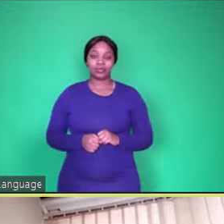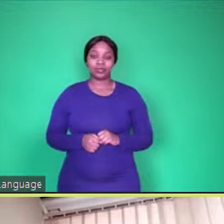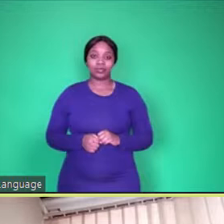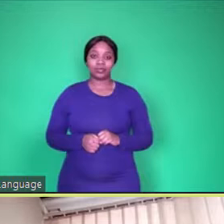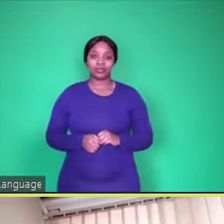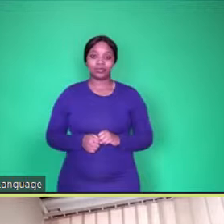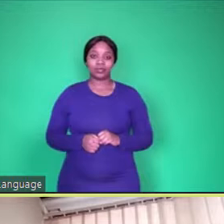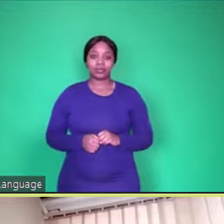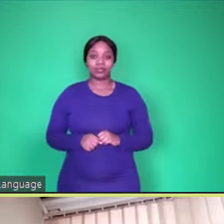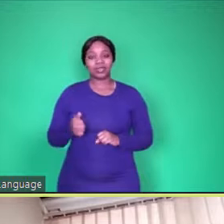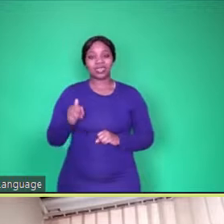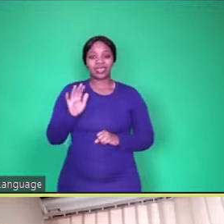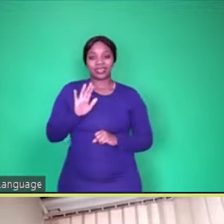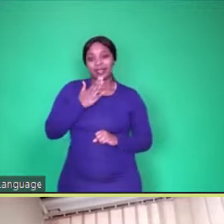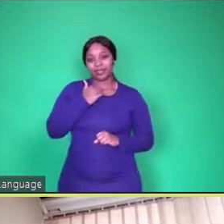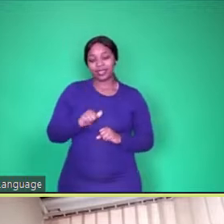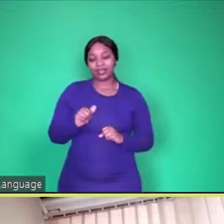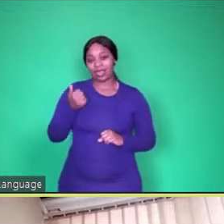The other slides.